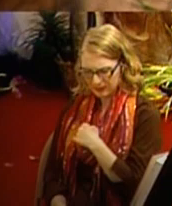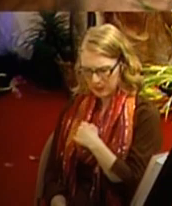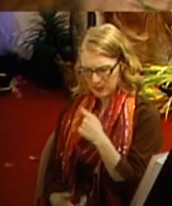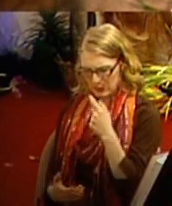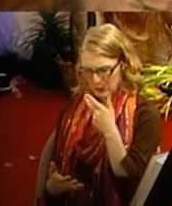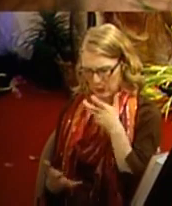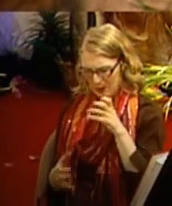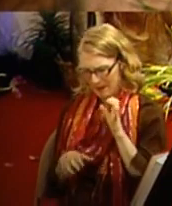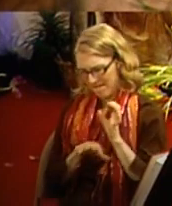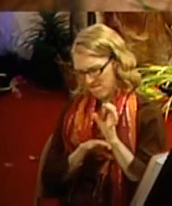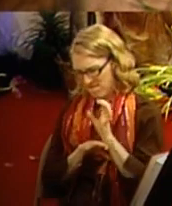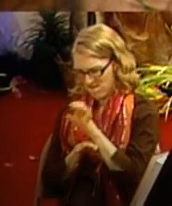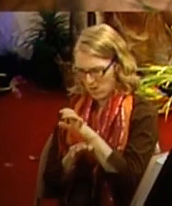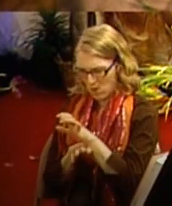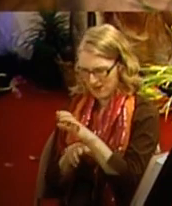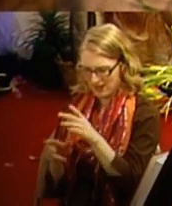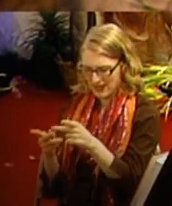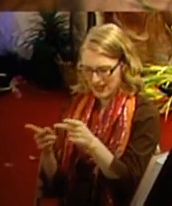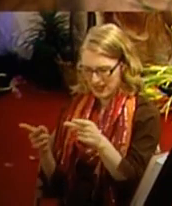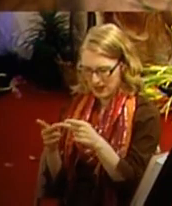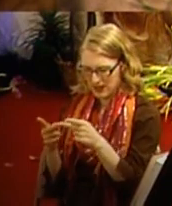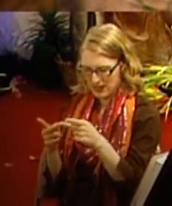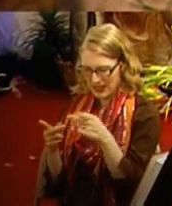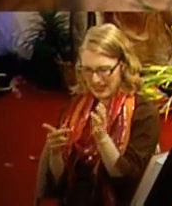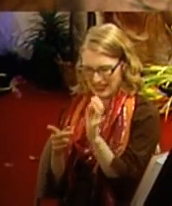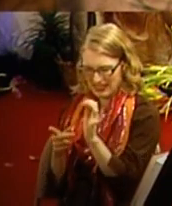became Paul.